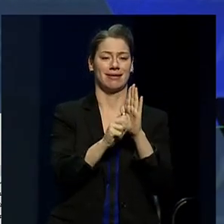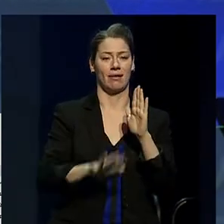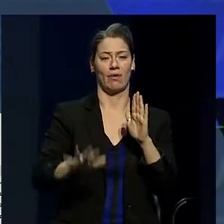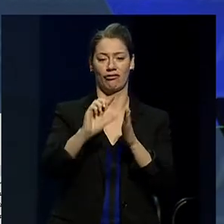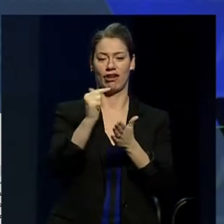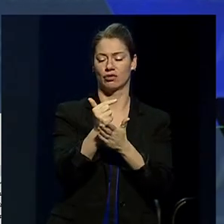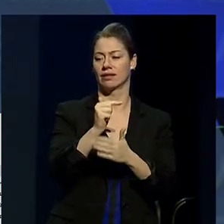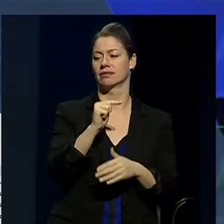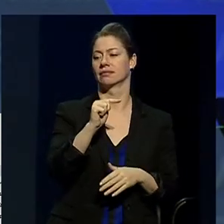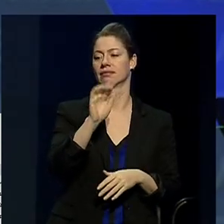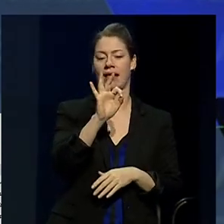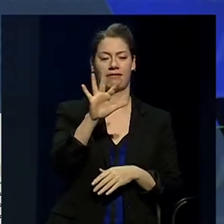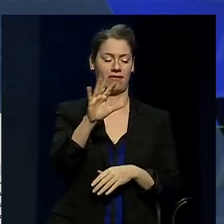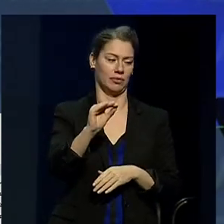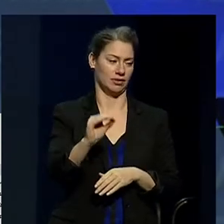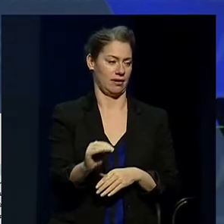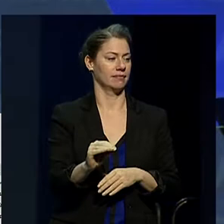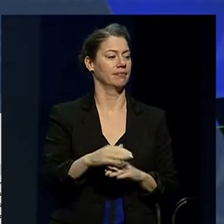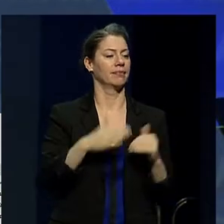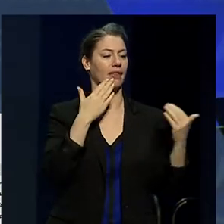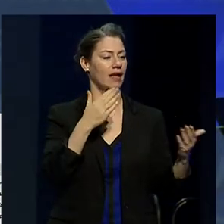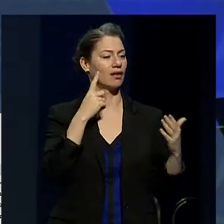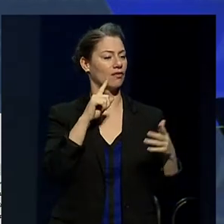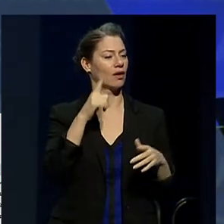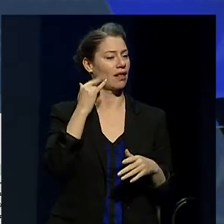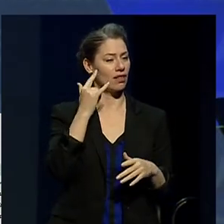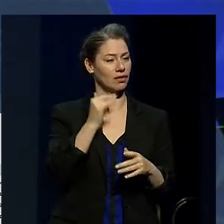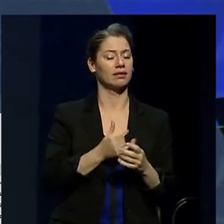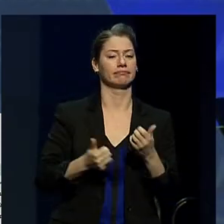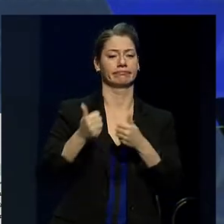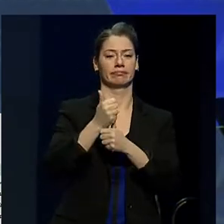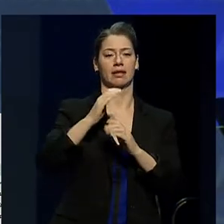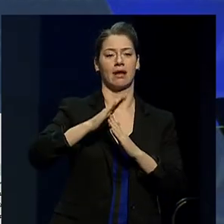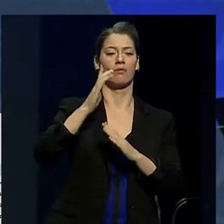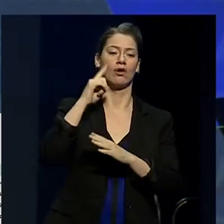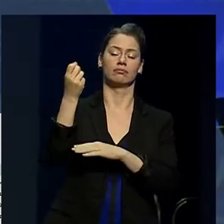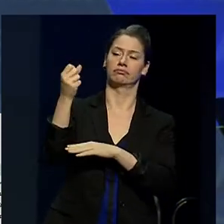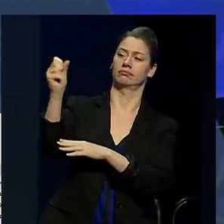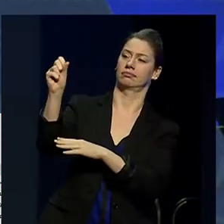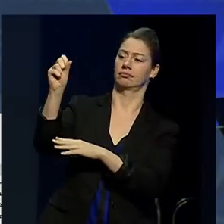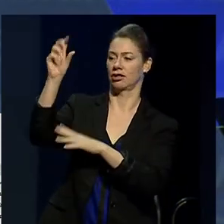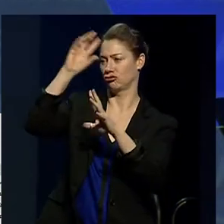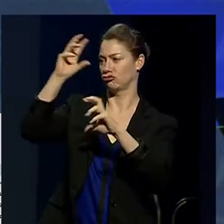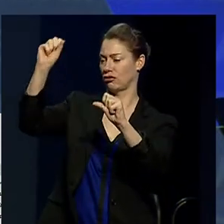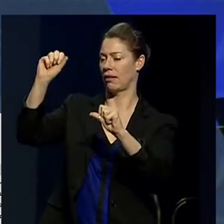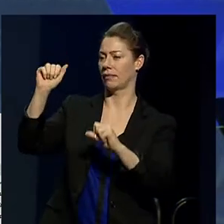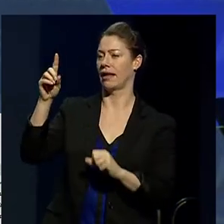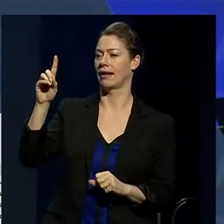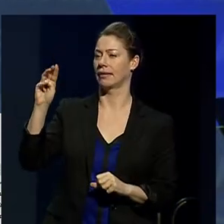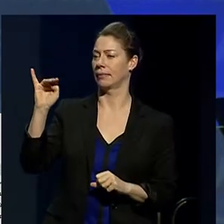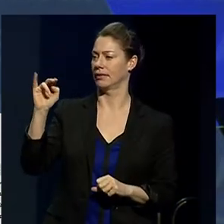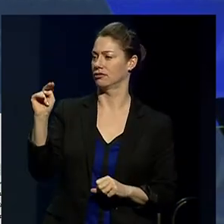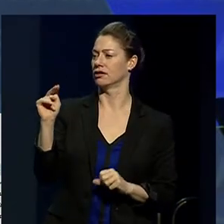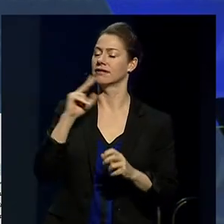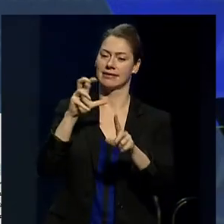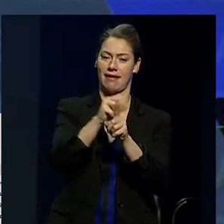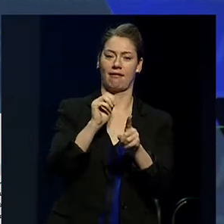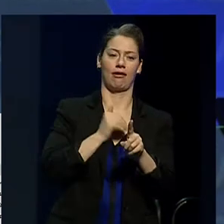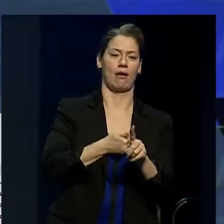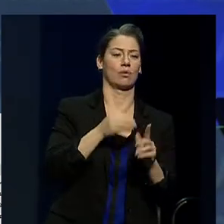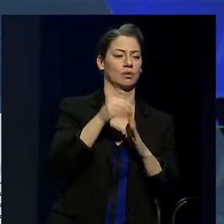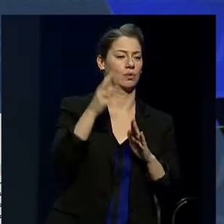helping California lead the nation in resisting the Trump administration's unacceptable and atrocious attacks on our students and